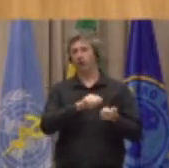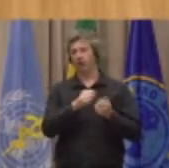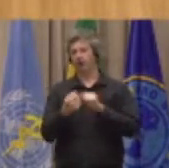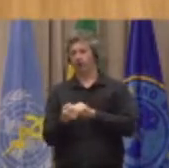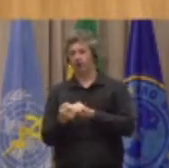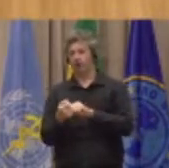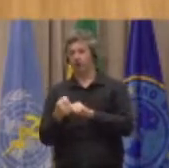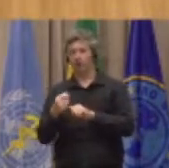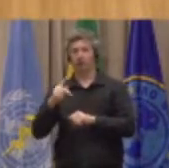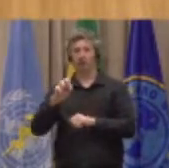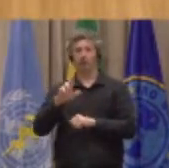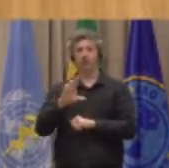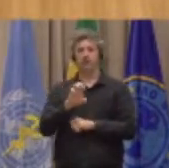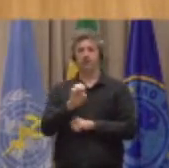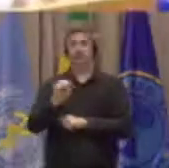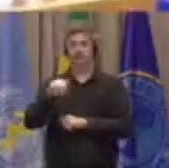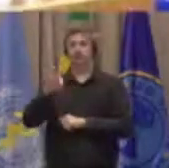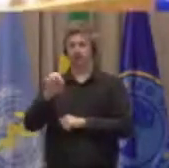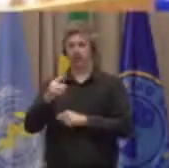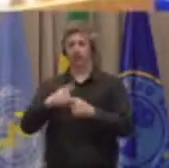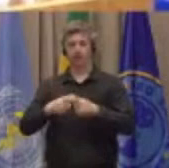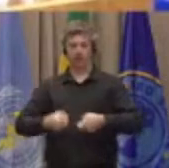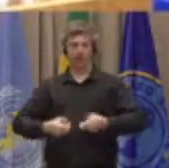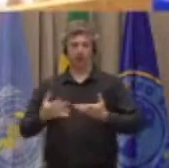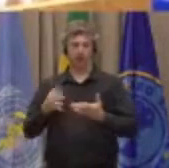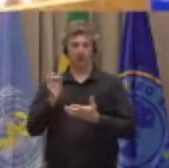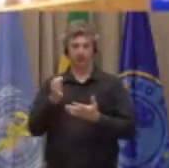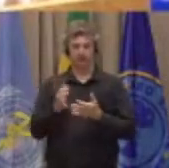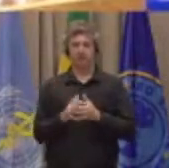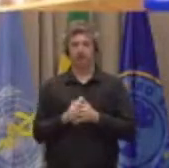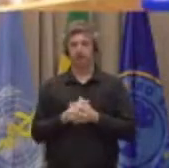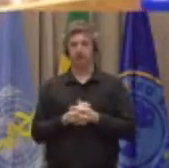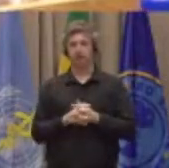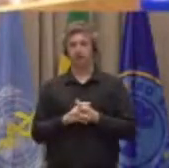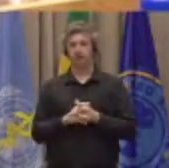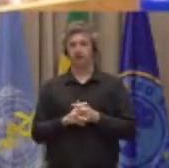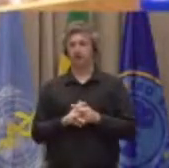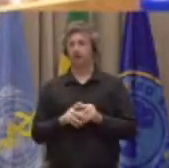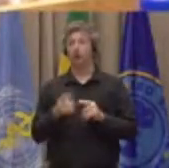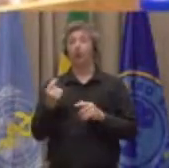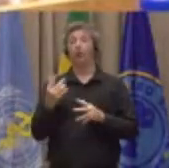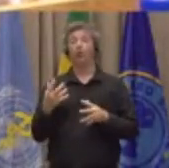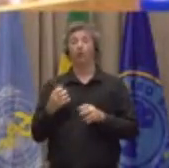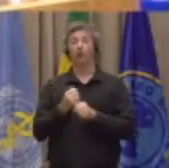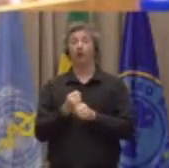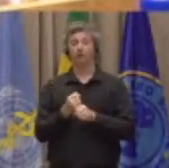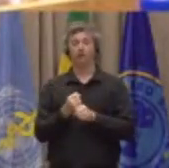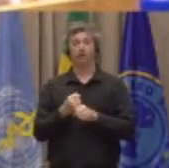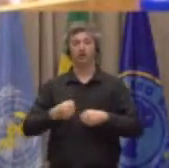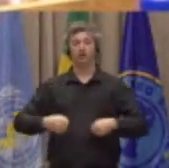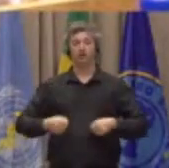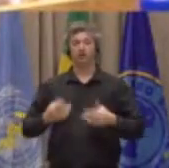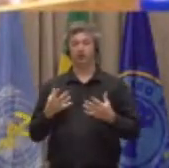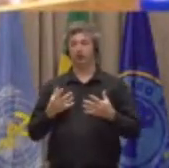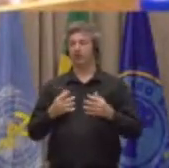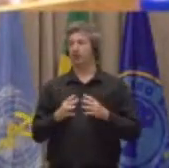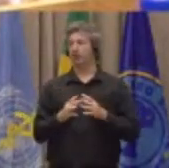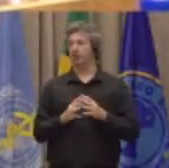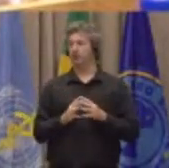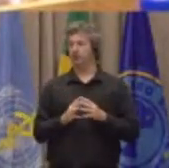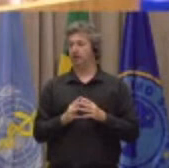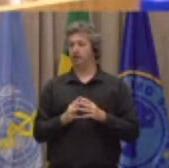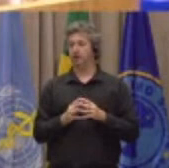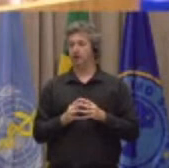they invert to reach the process we had to be founding.